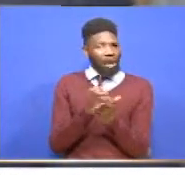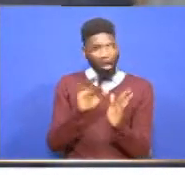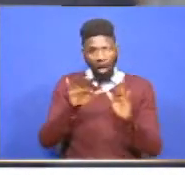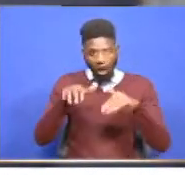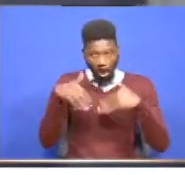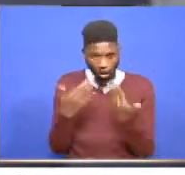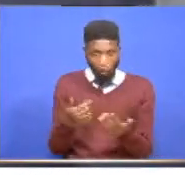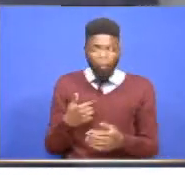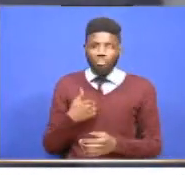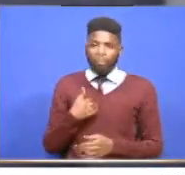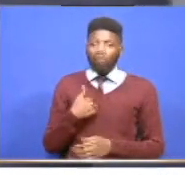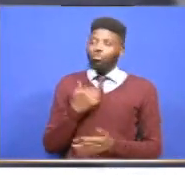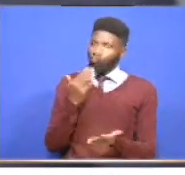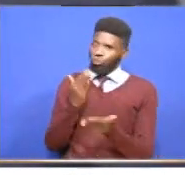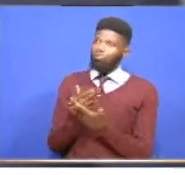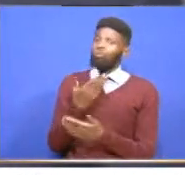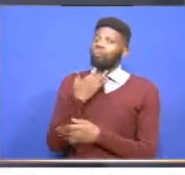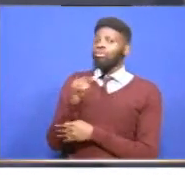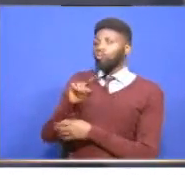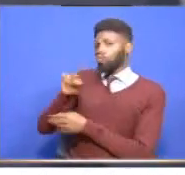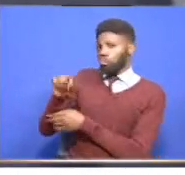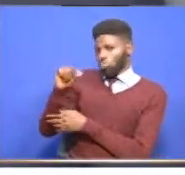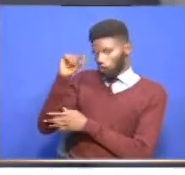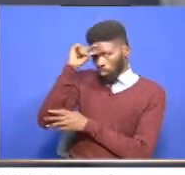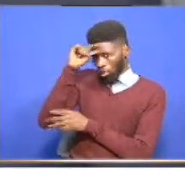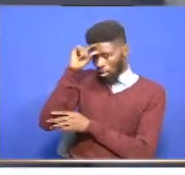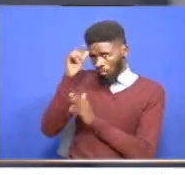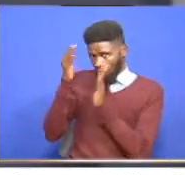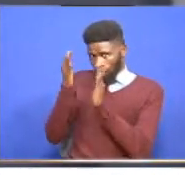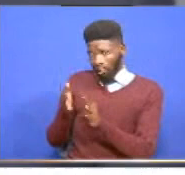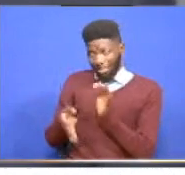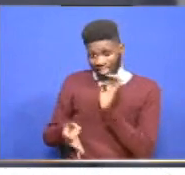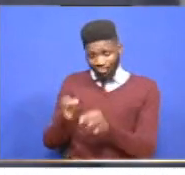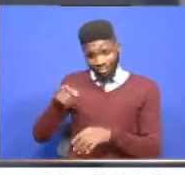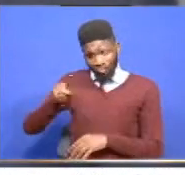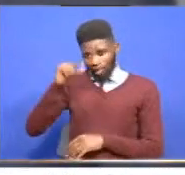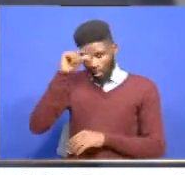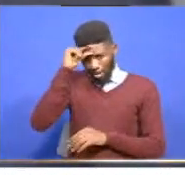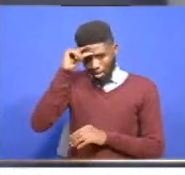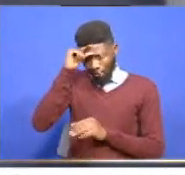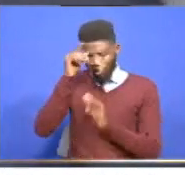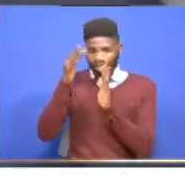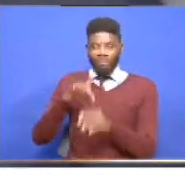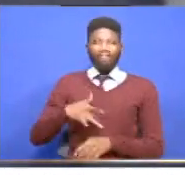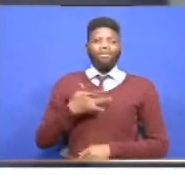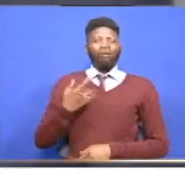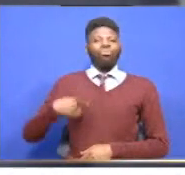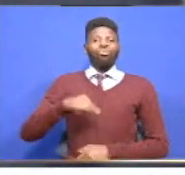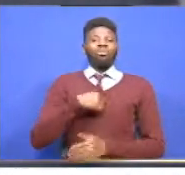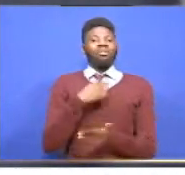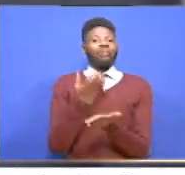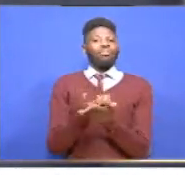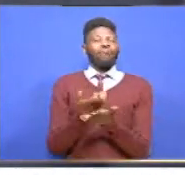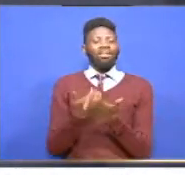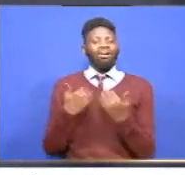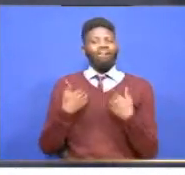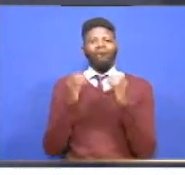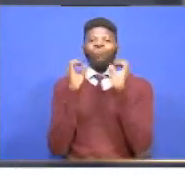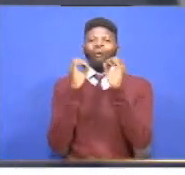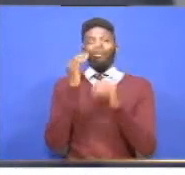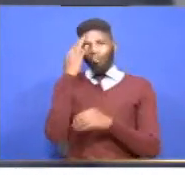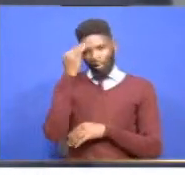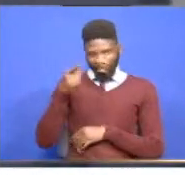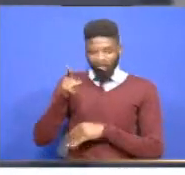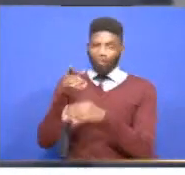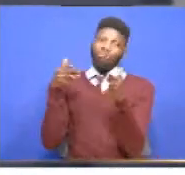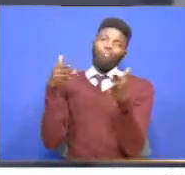question the governor. If the governor feels that we don't have evidence, why did she have to stop this matter today?